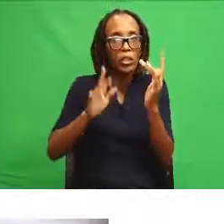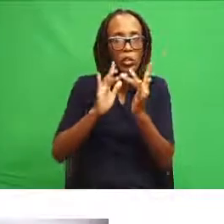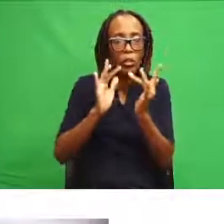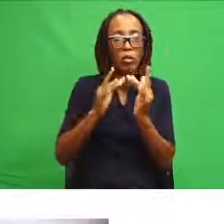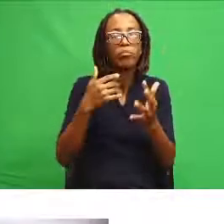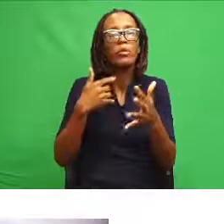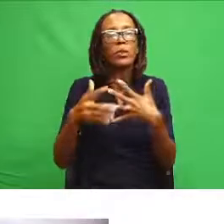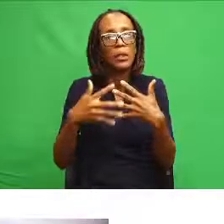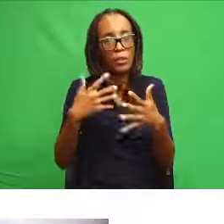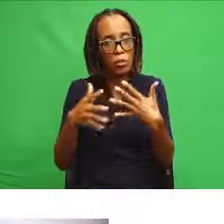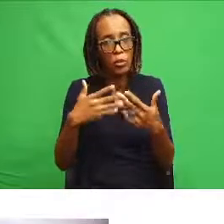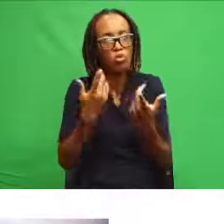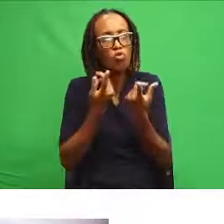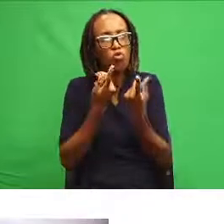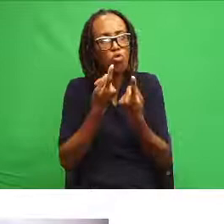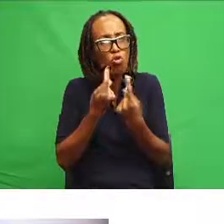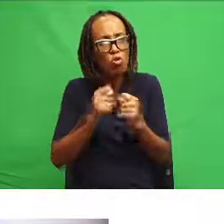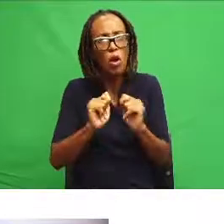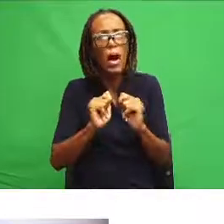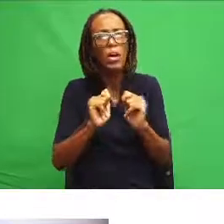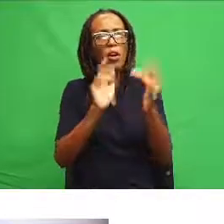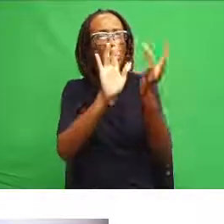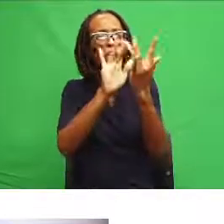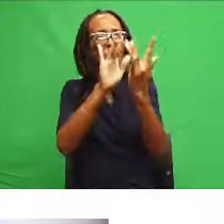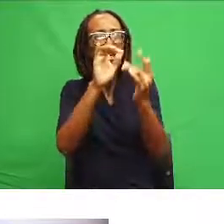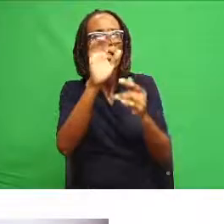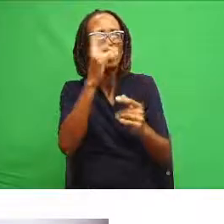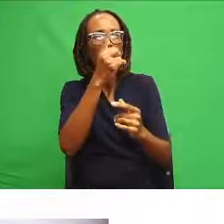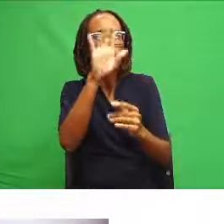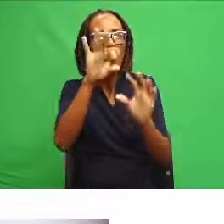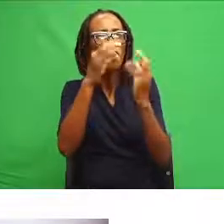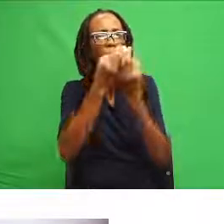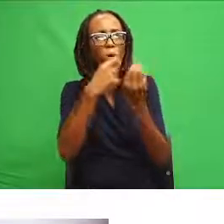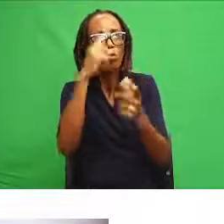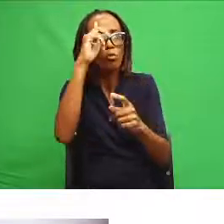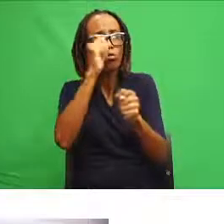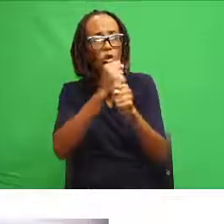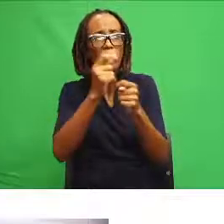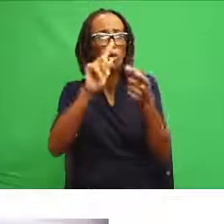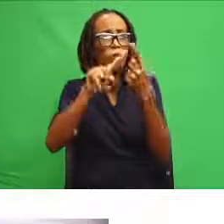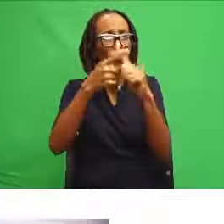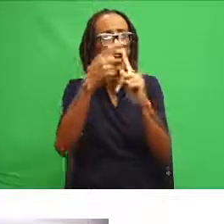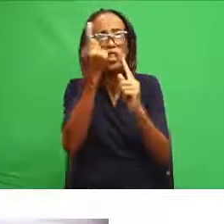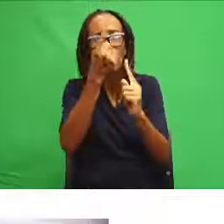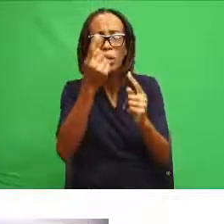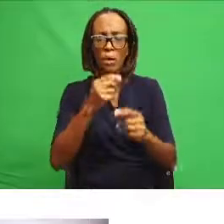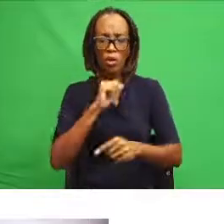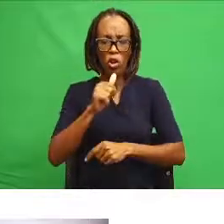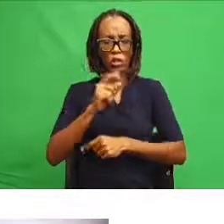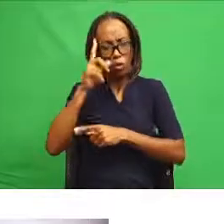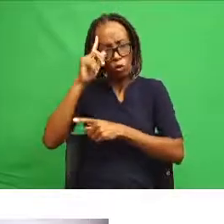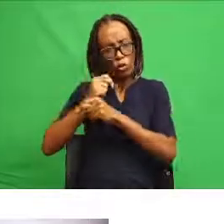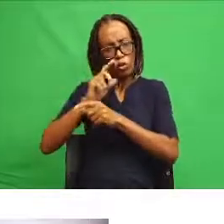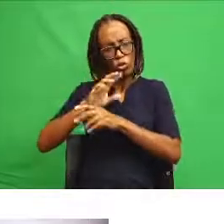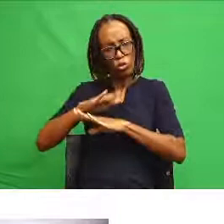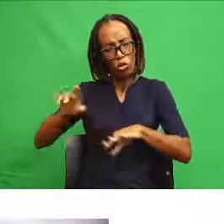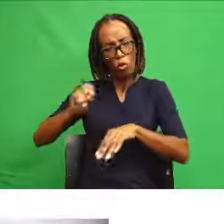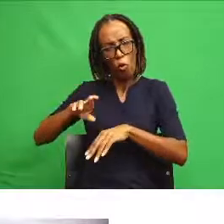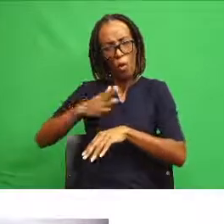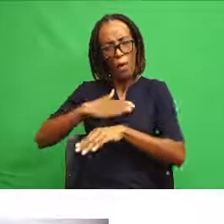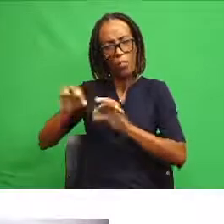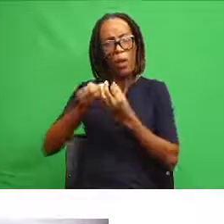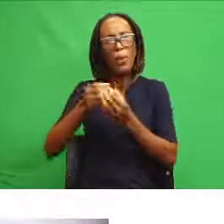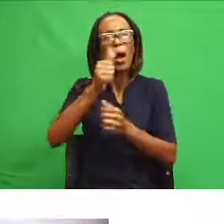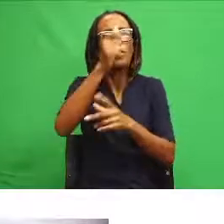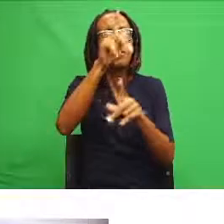say tactfully try to engage someone that you trust. As you said, it might be a neighbor if you see it's not the children or the relatives, and have